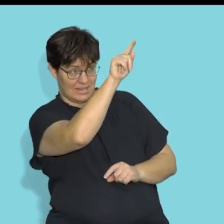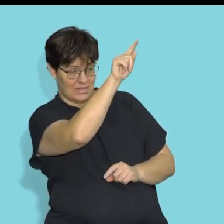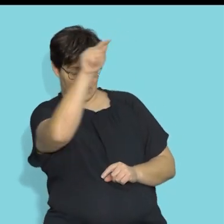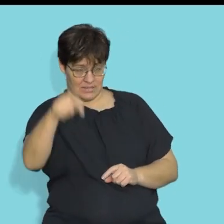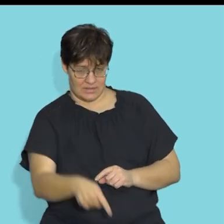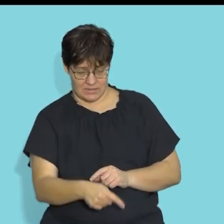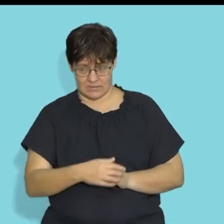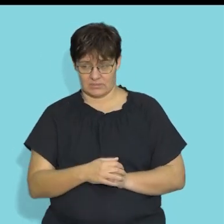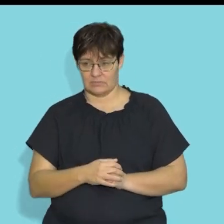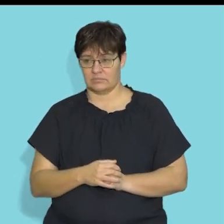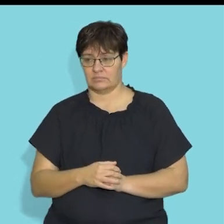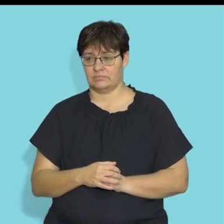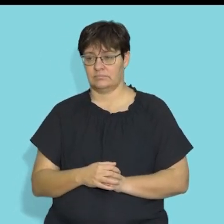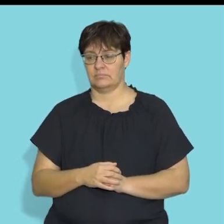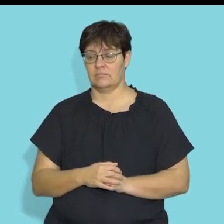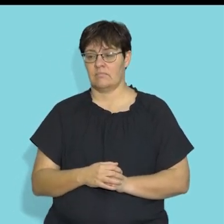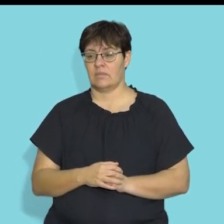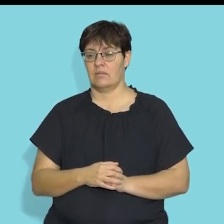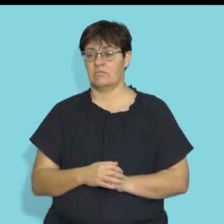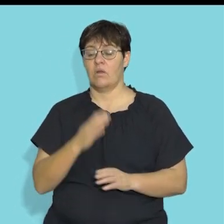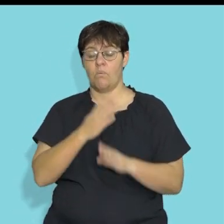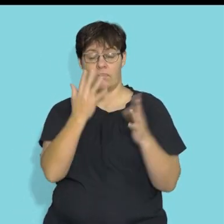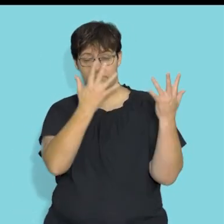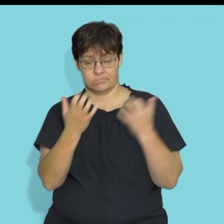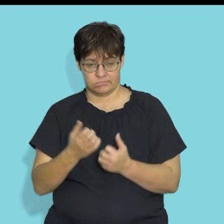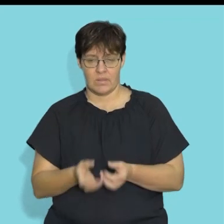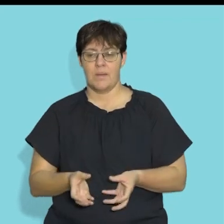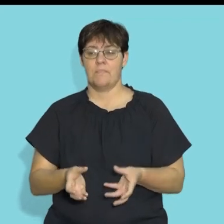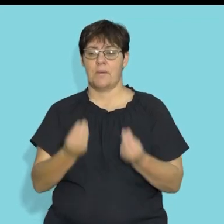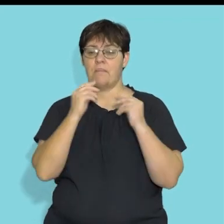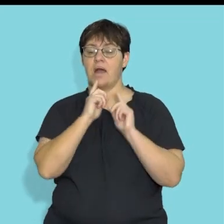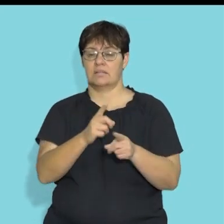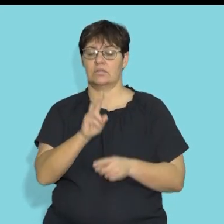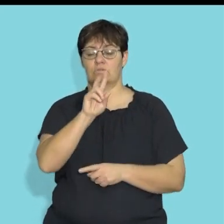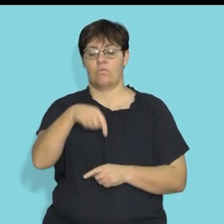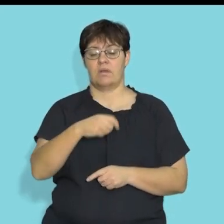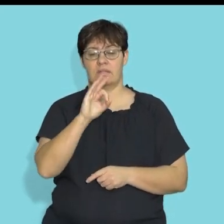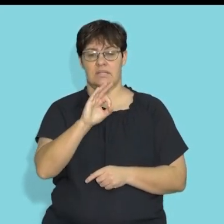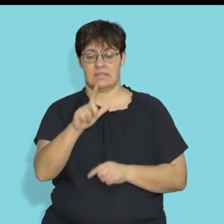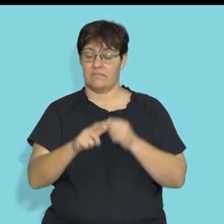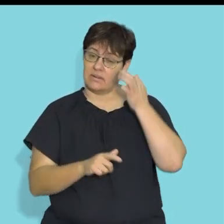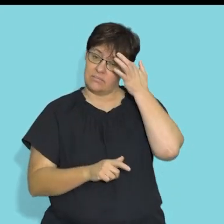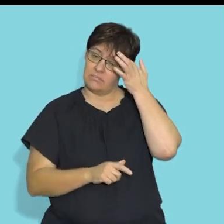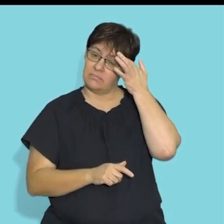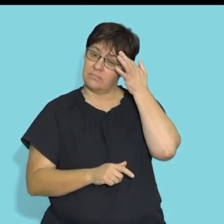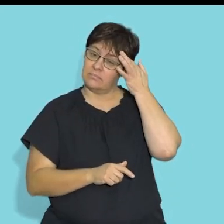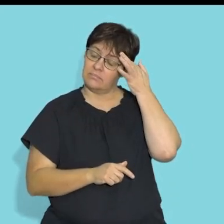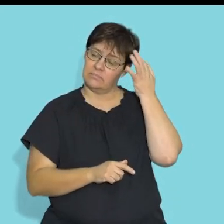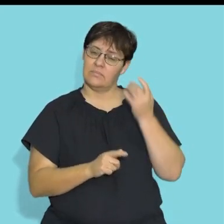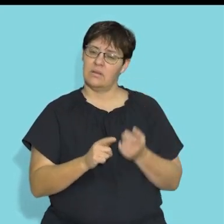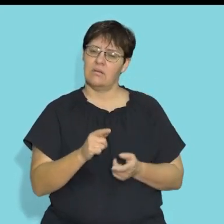coefficient of our hydrogen. When we work this out, we get to an answer of